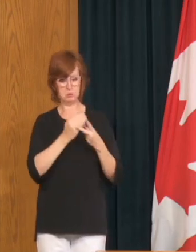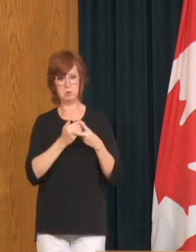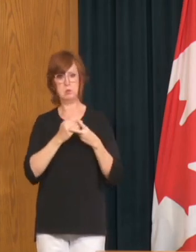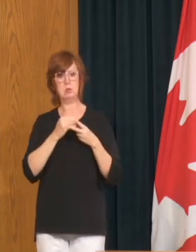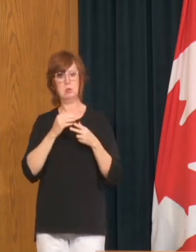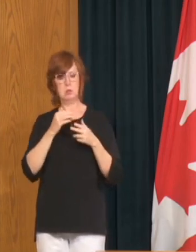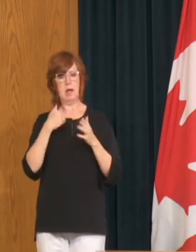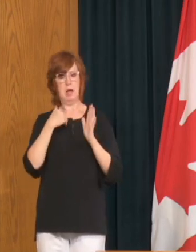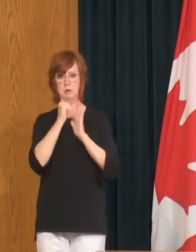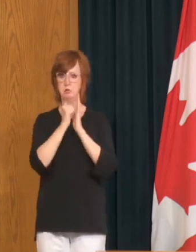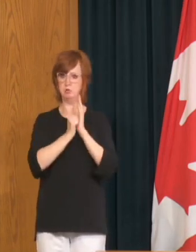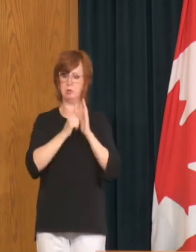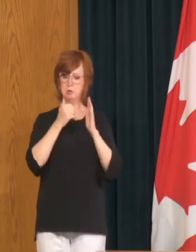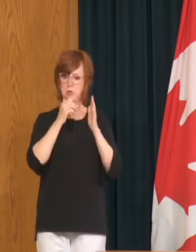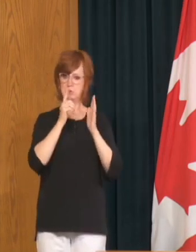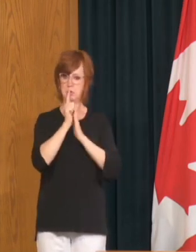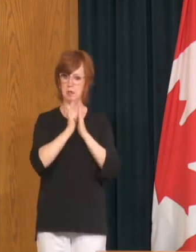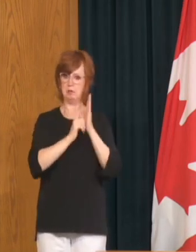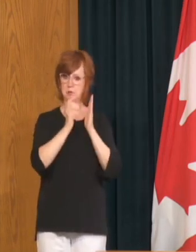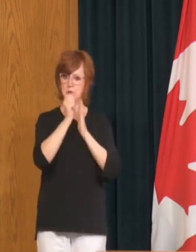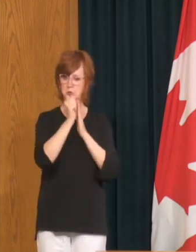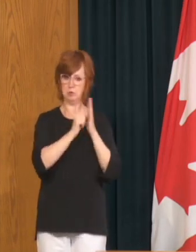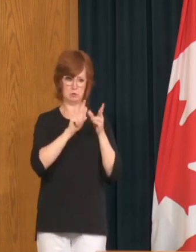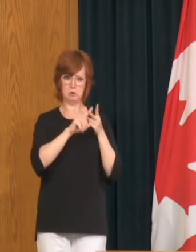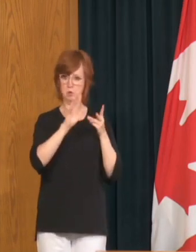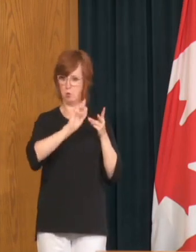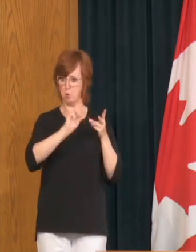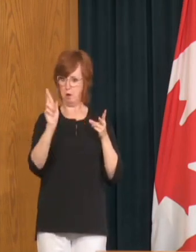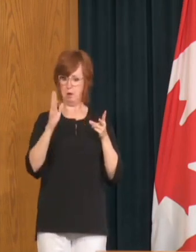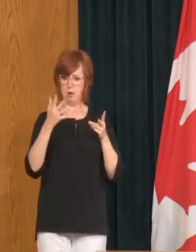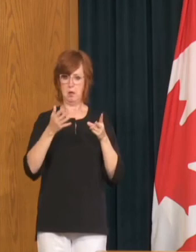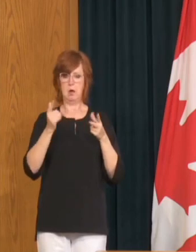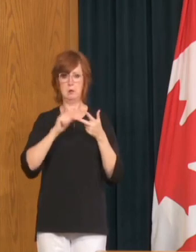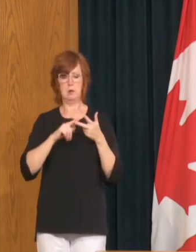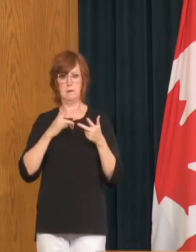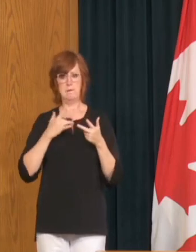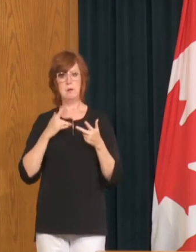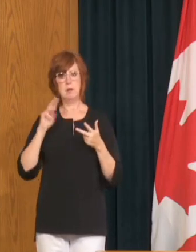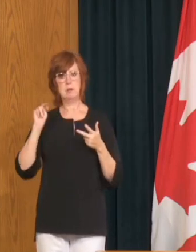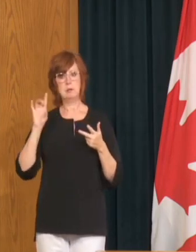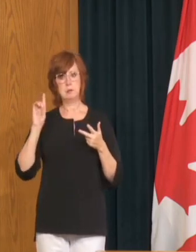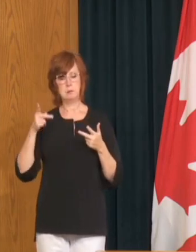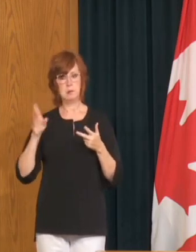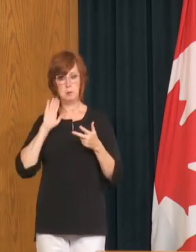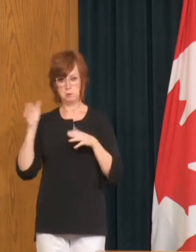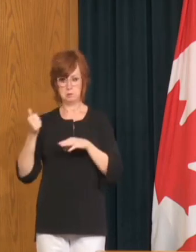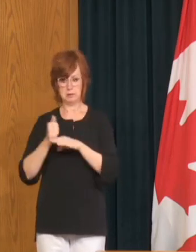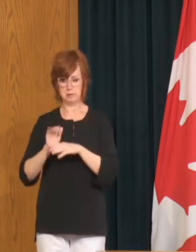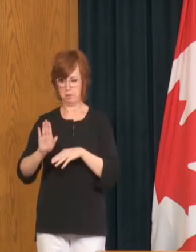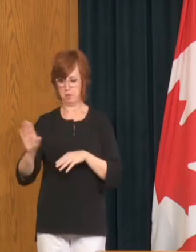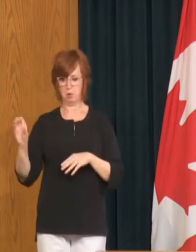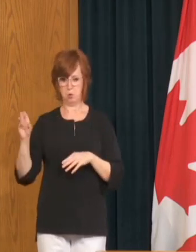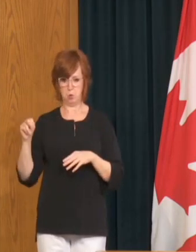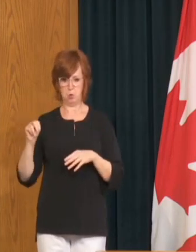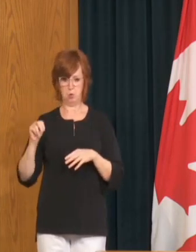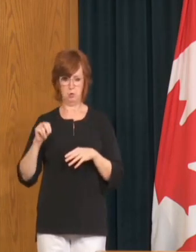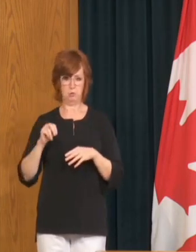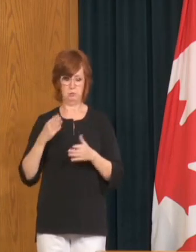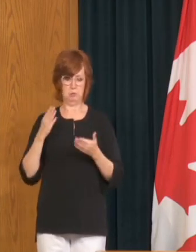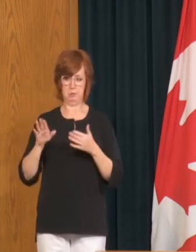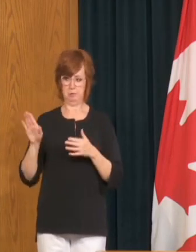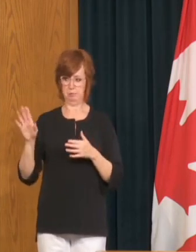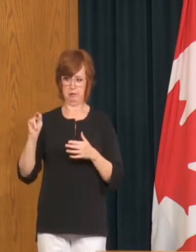agenda by a somewhat new government, either the Saskatchewan Party or likely the NDP, maybe someone else that I don't see coming at